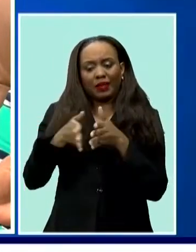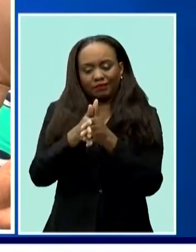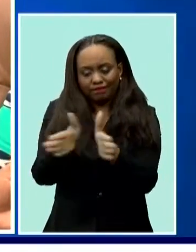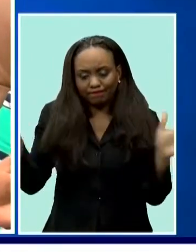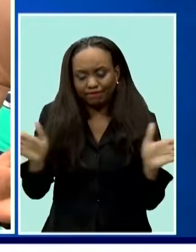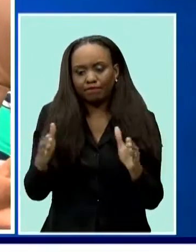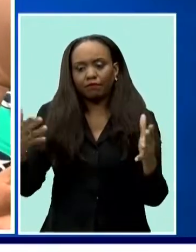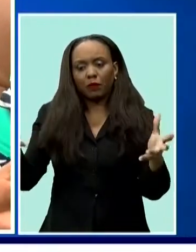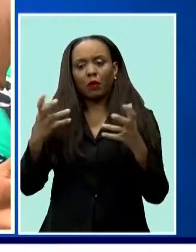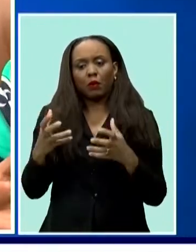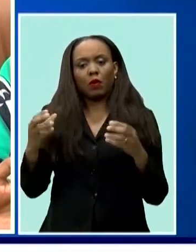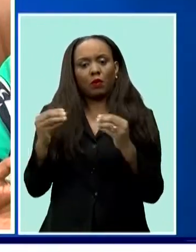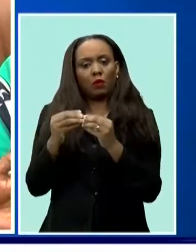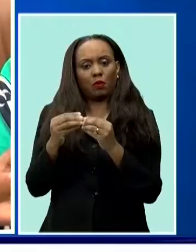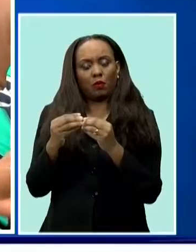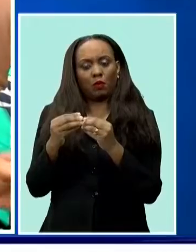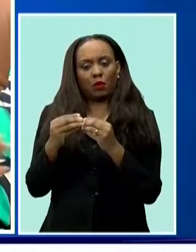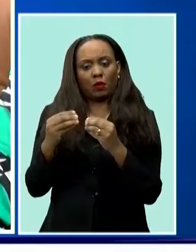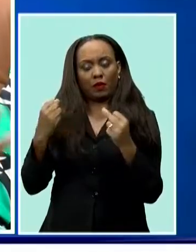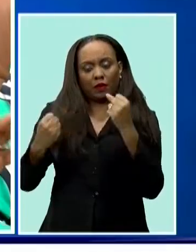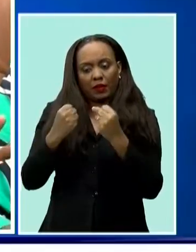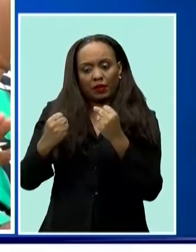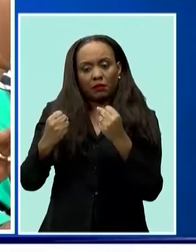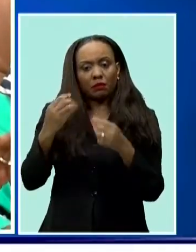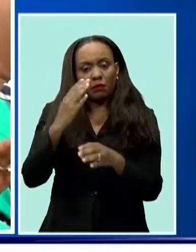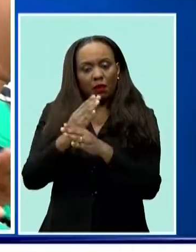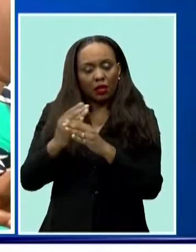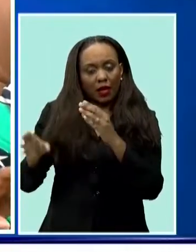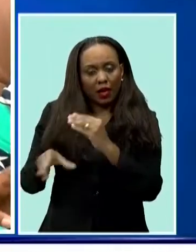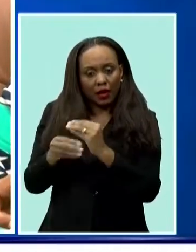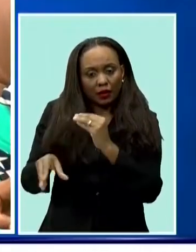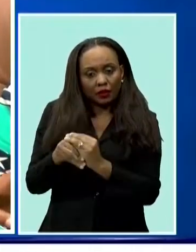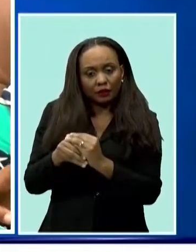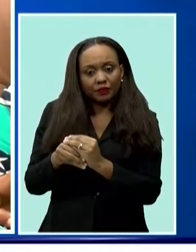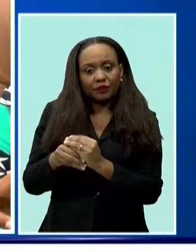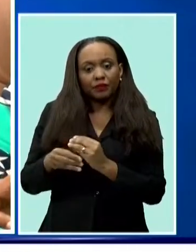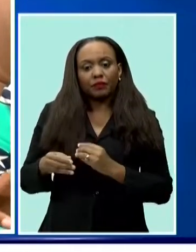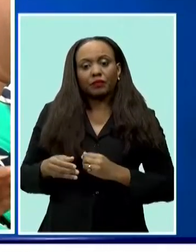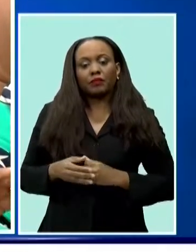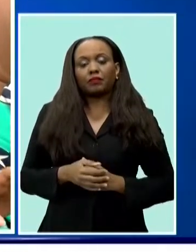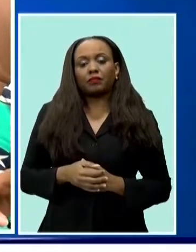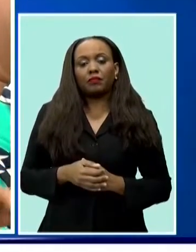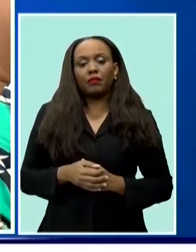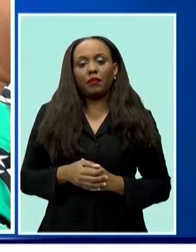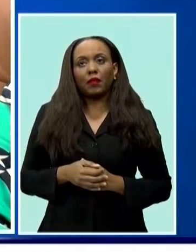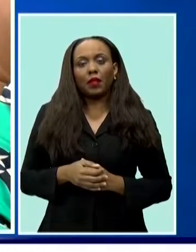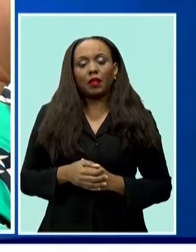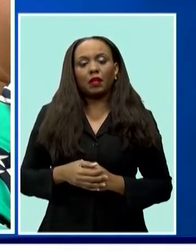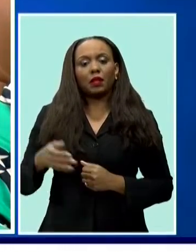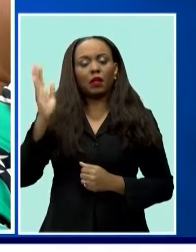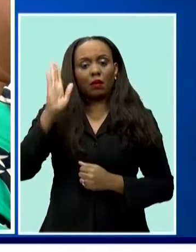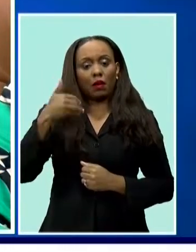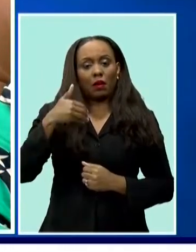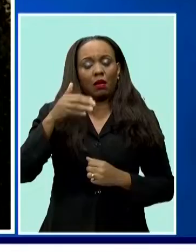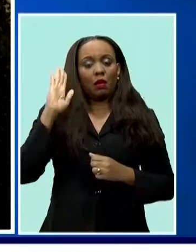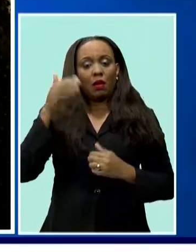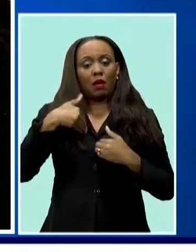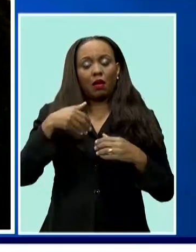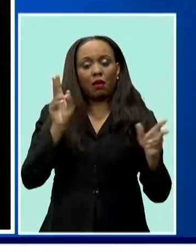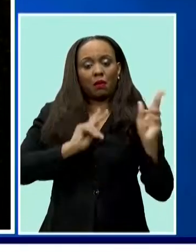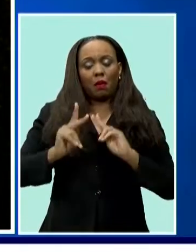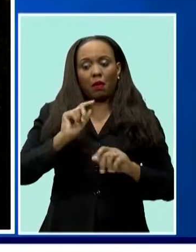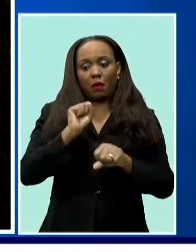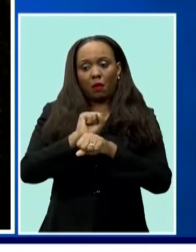ownership of vehicles across those four categories to which I referred just now, and that those persons will work